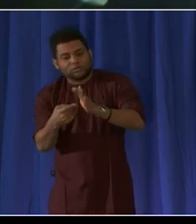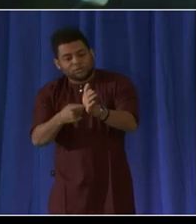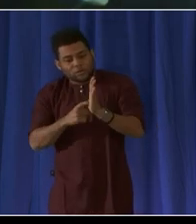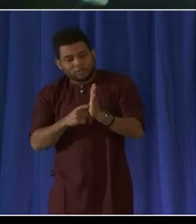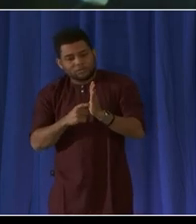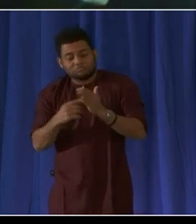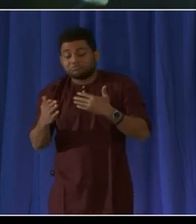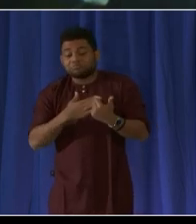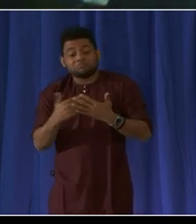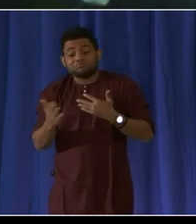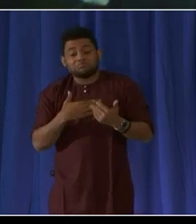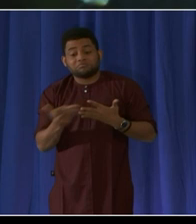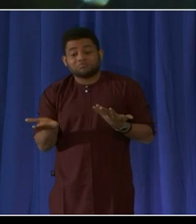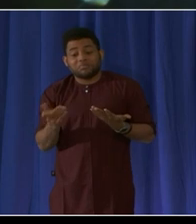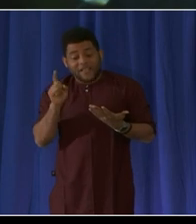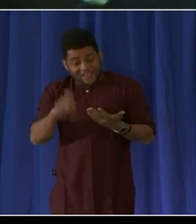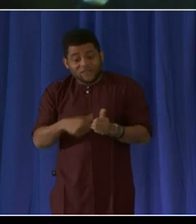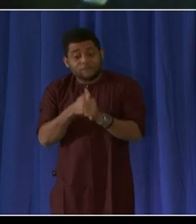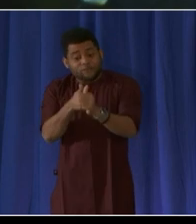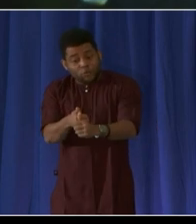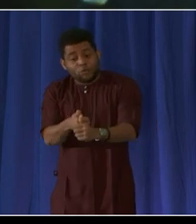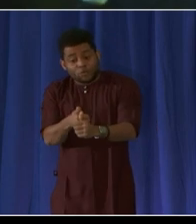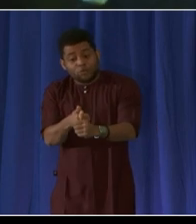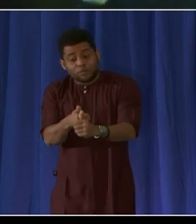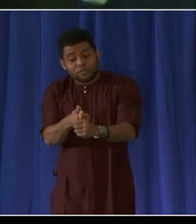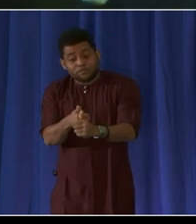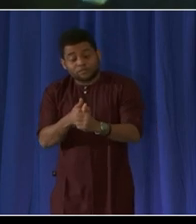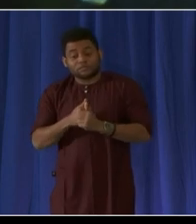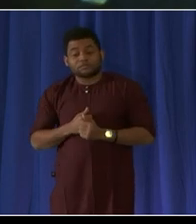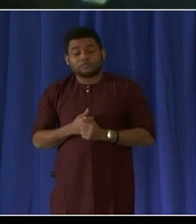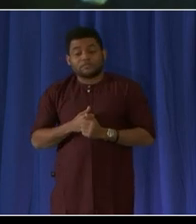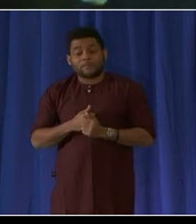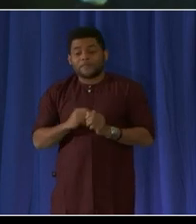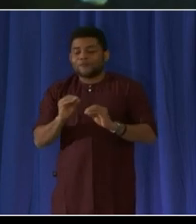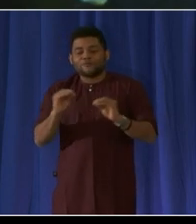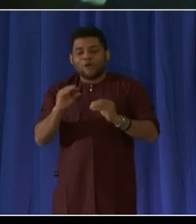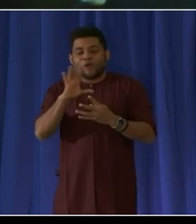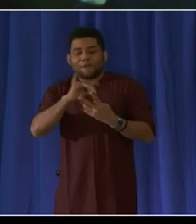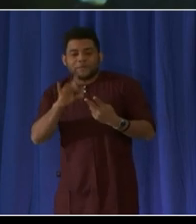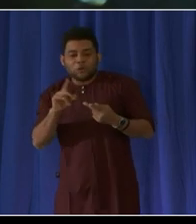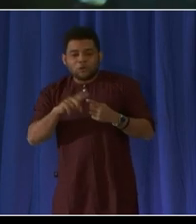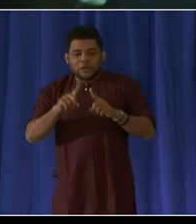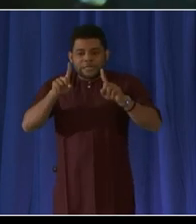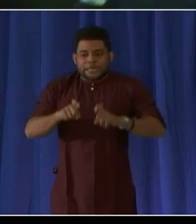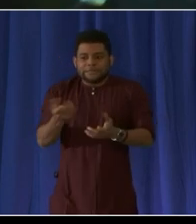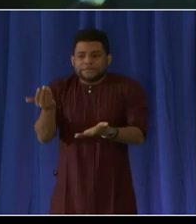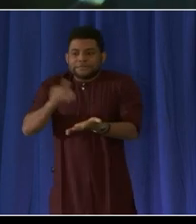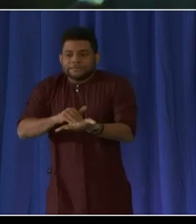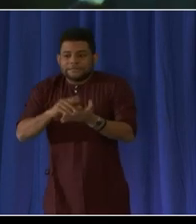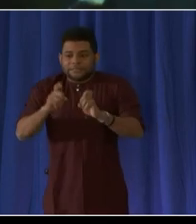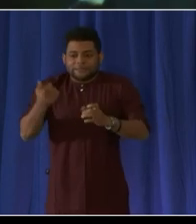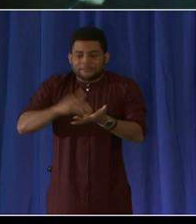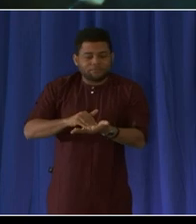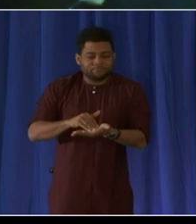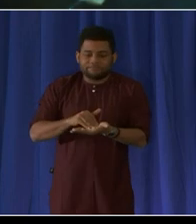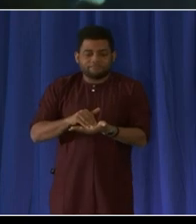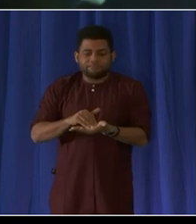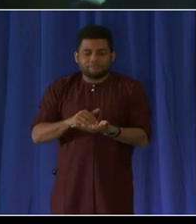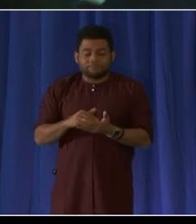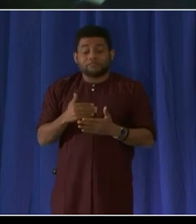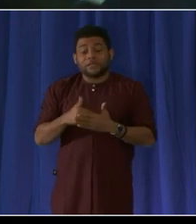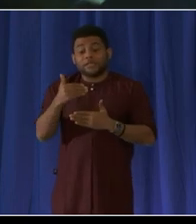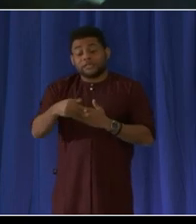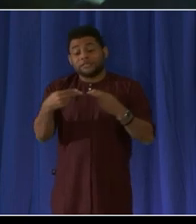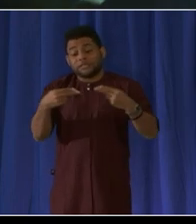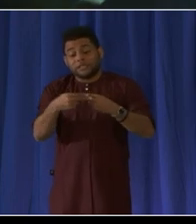isolation requirements for that positive test. So there is no option to test out. We could go to the next